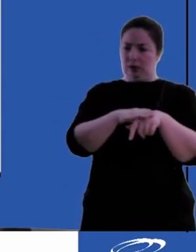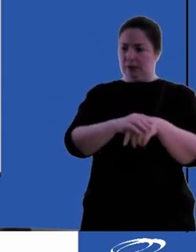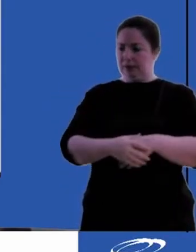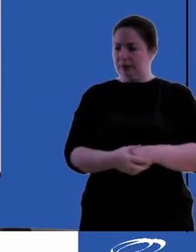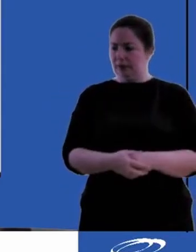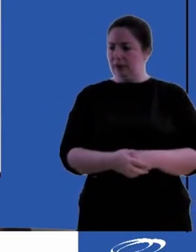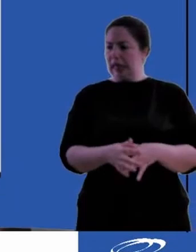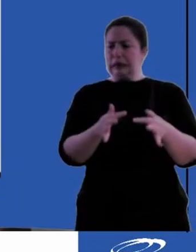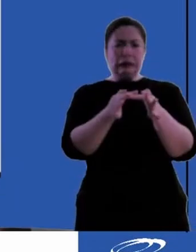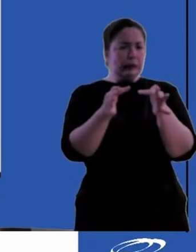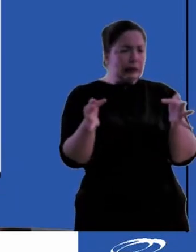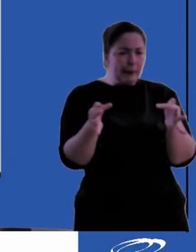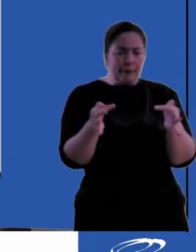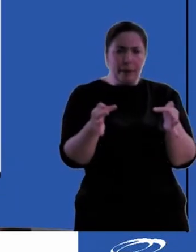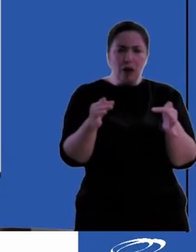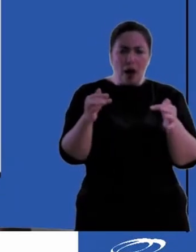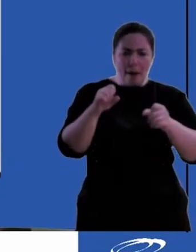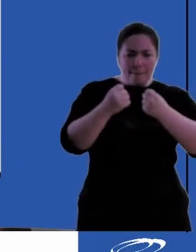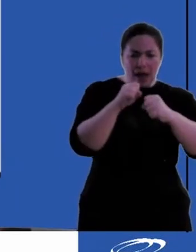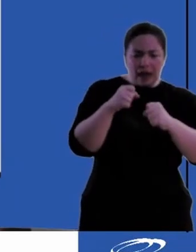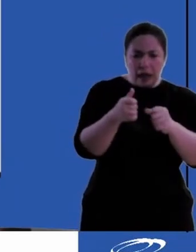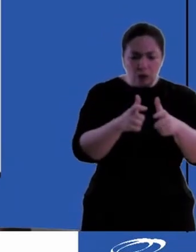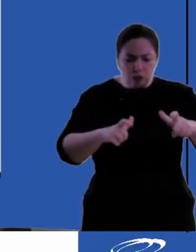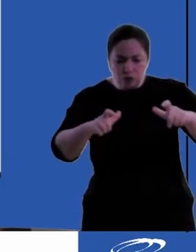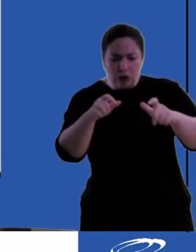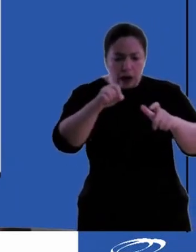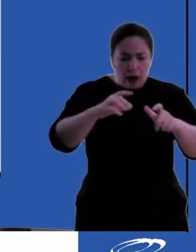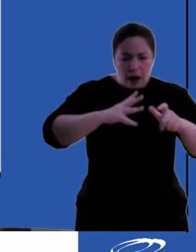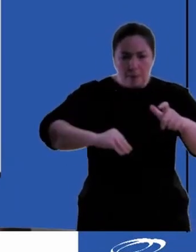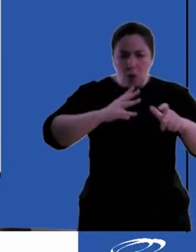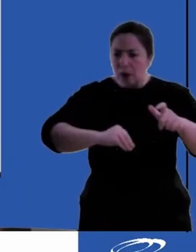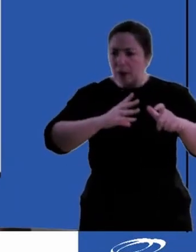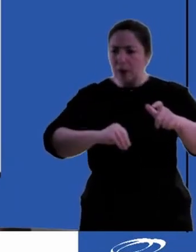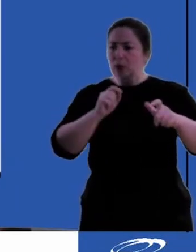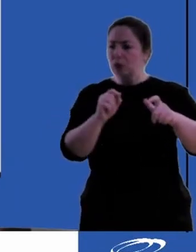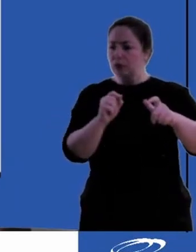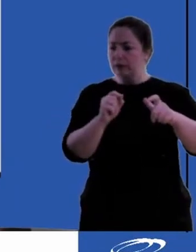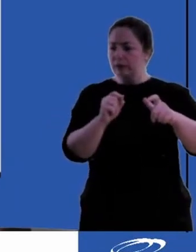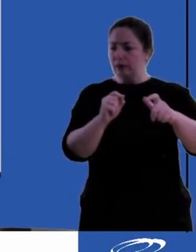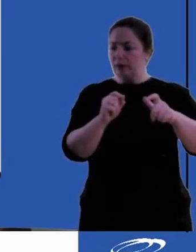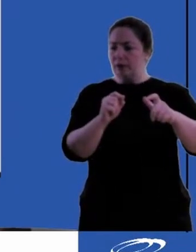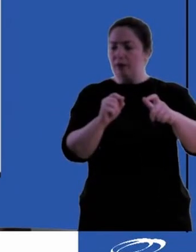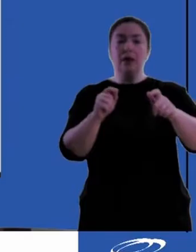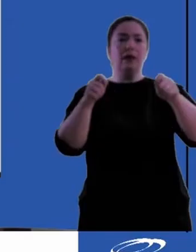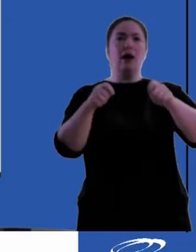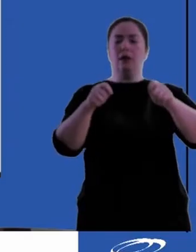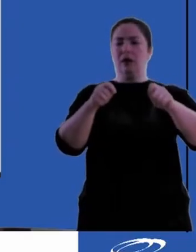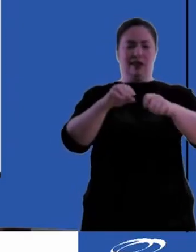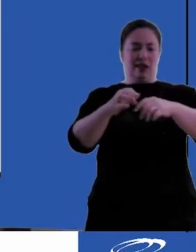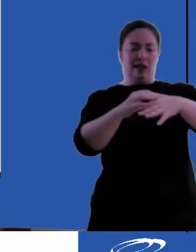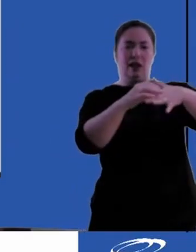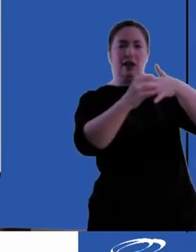simple machine, the same kind of machine you would use, say, to clean jewelry or blinds or electronics.